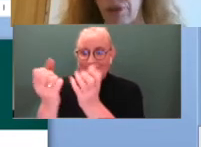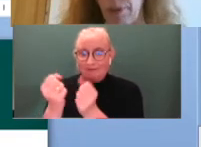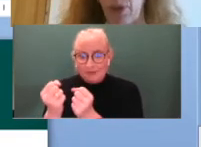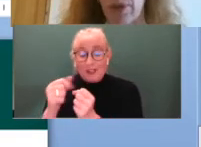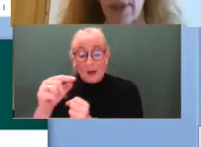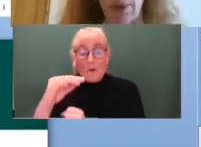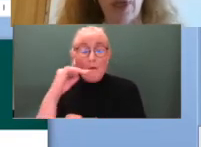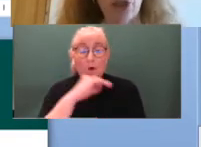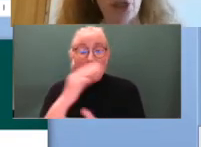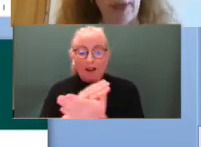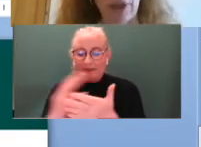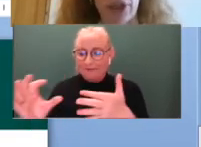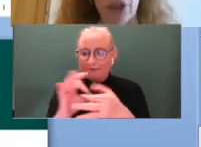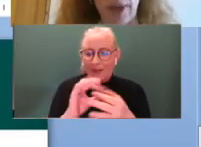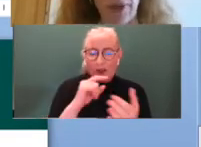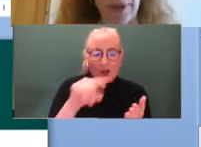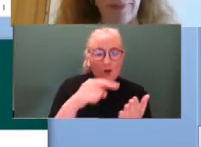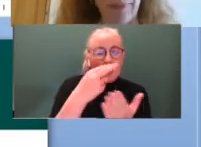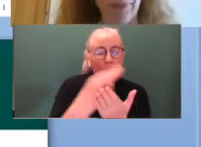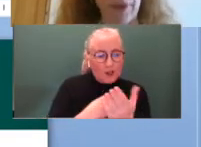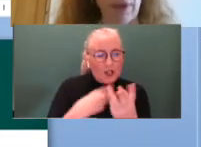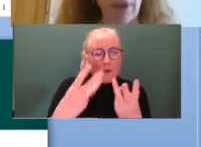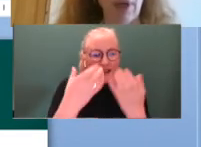critical to the report. So just to acknowledge that work.